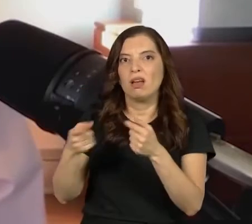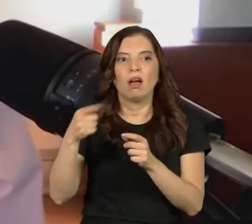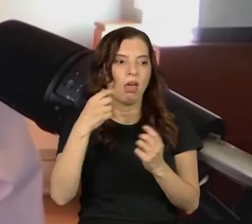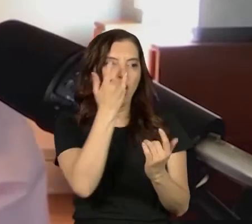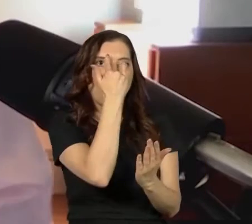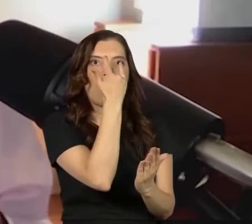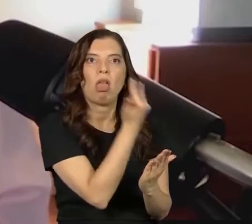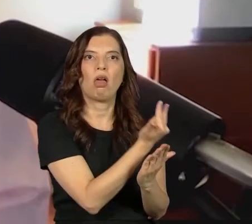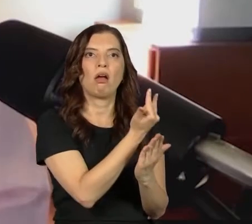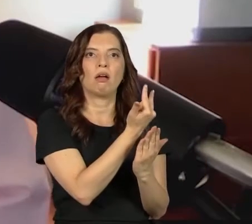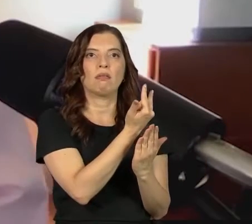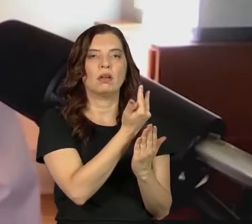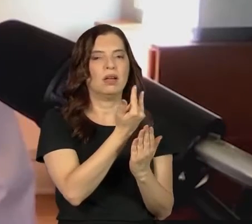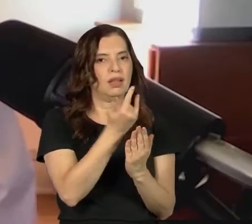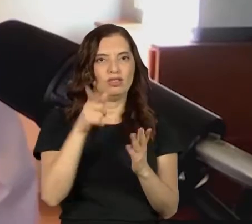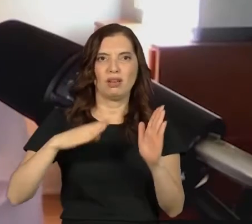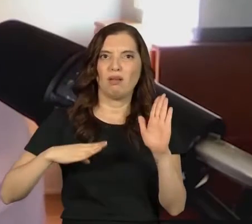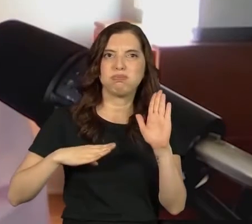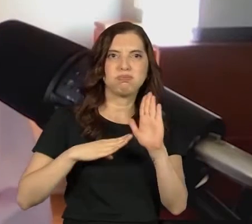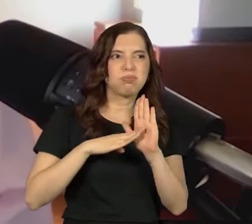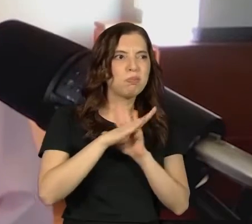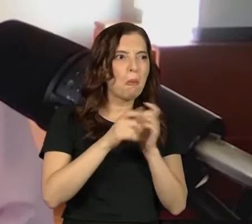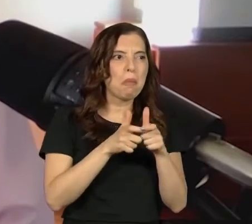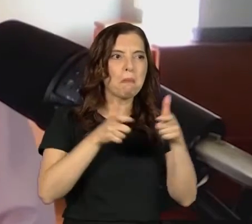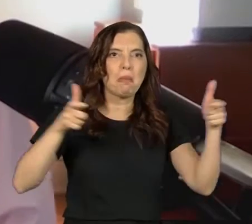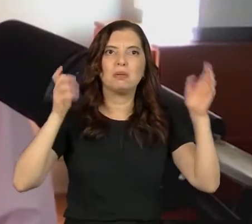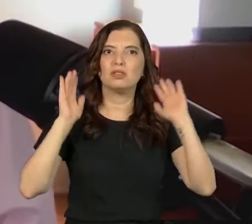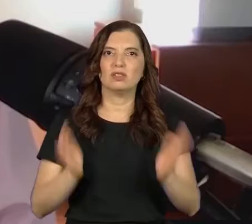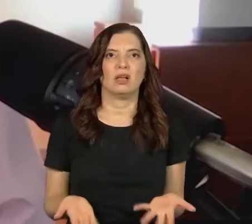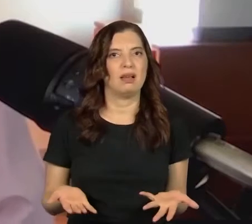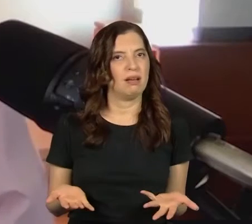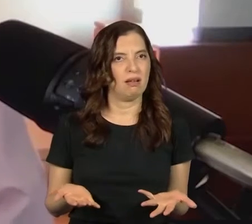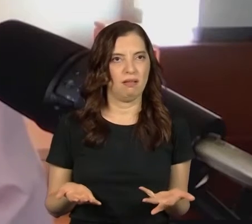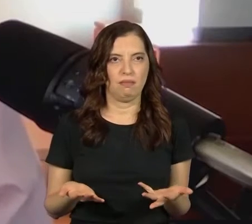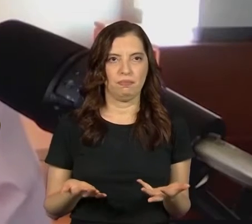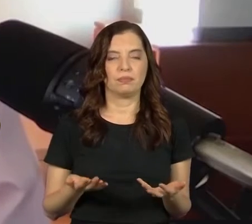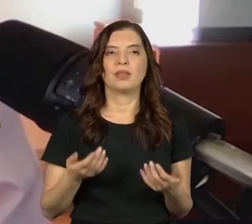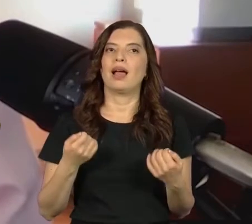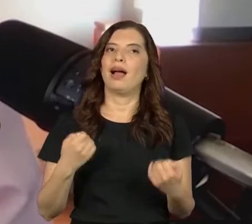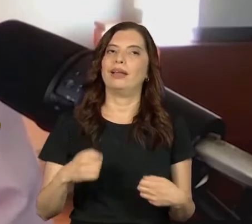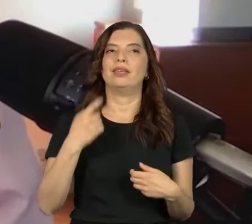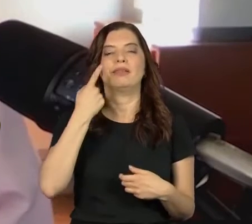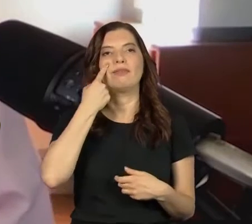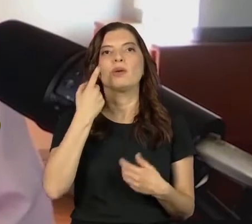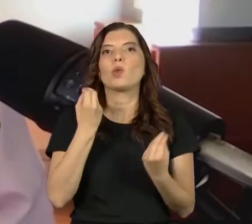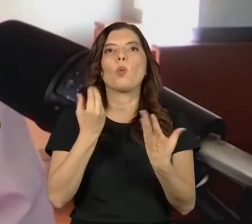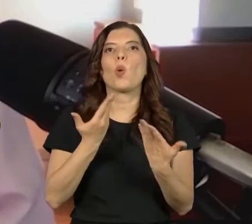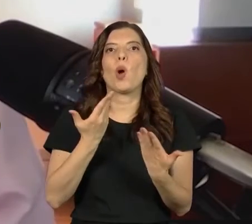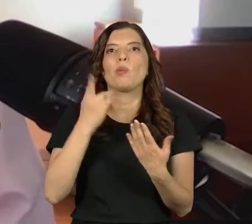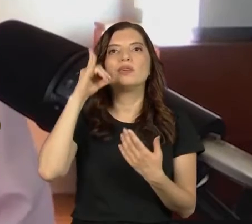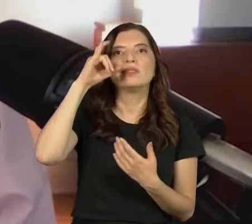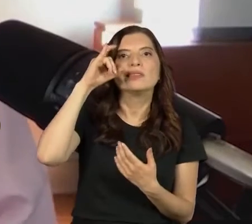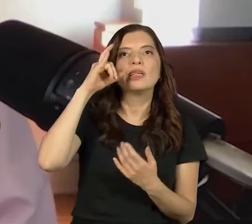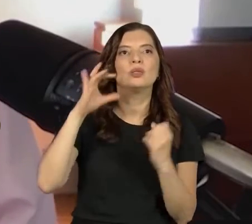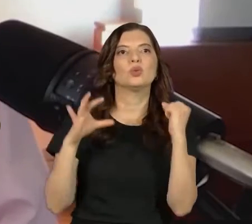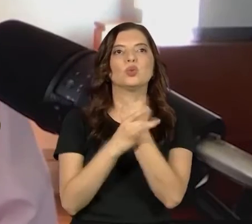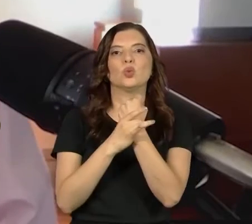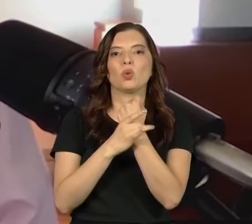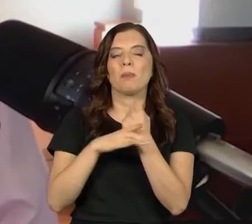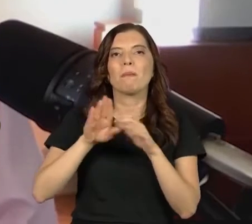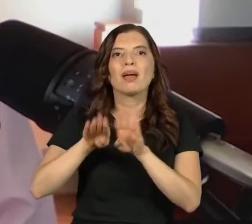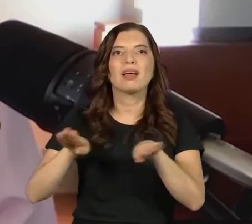And that's why we have industrial scale harm. So I don't think there's any way to fix this. There's no way to make Instagram safe